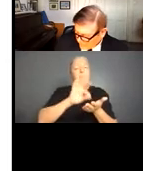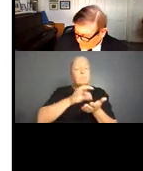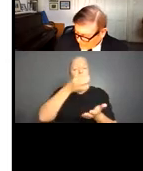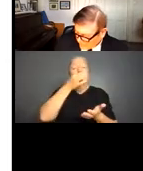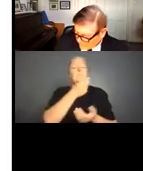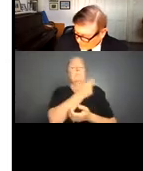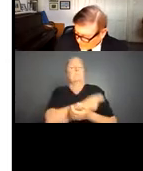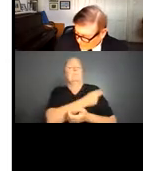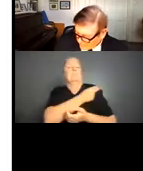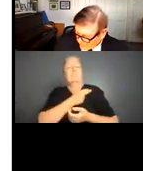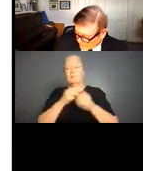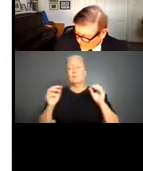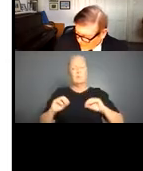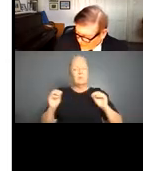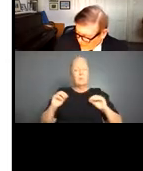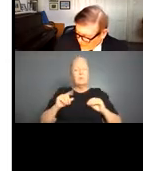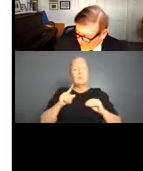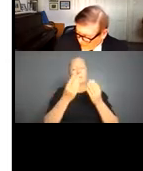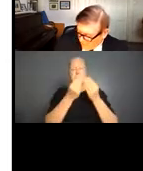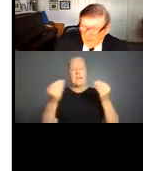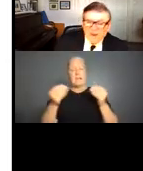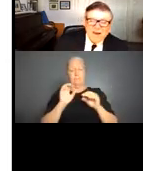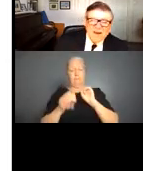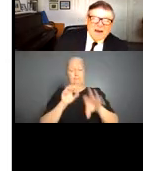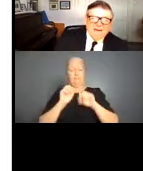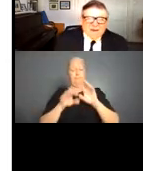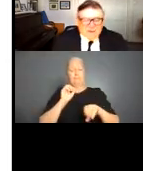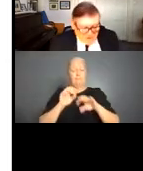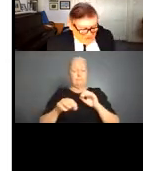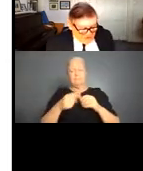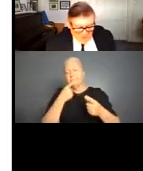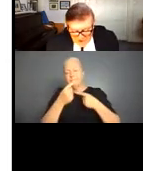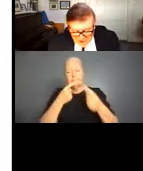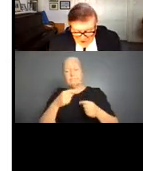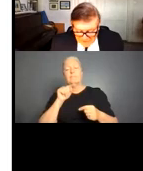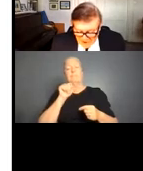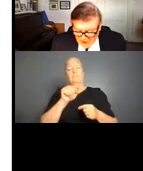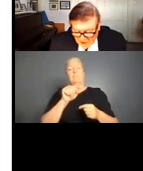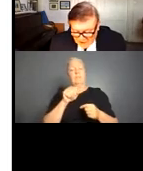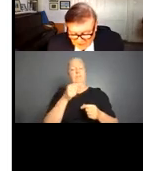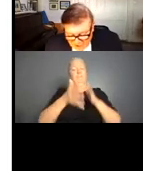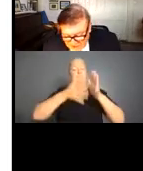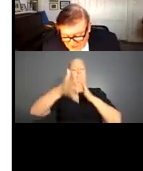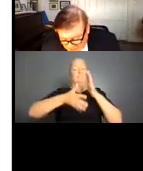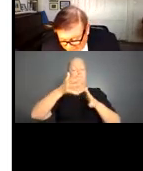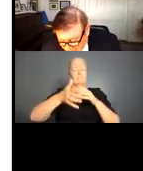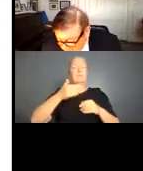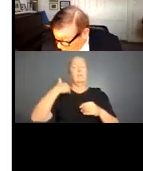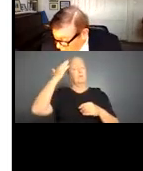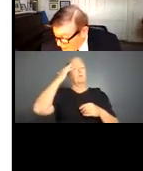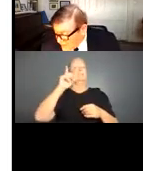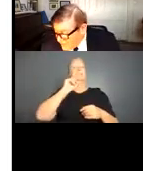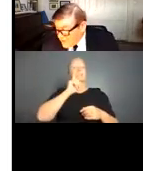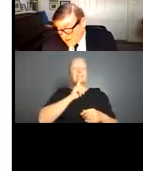lots talking about sign language. Right. The deaf community definitely, I think, was